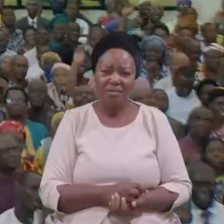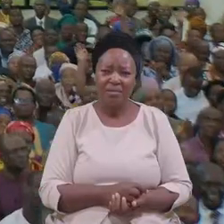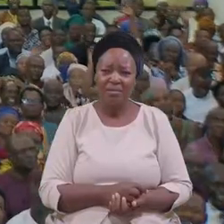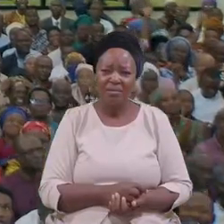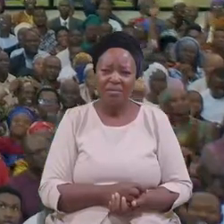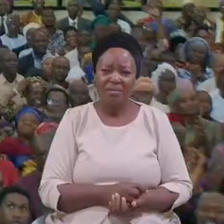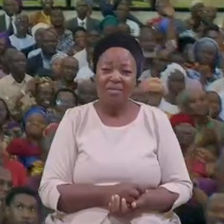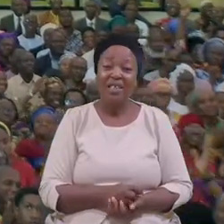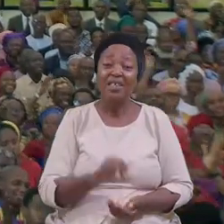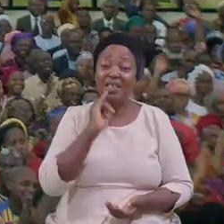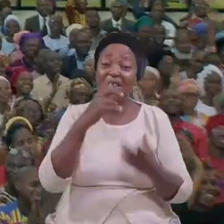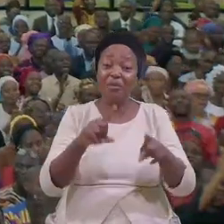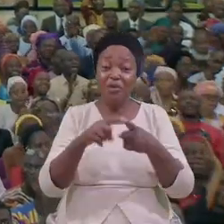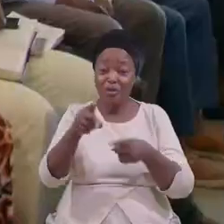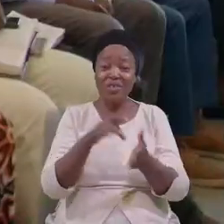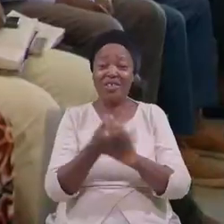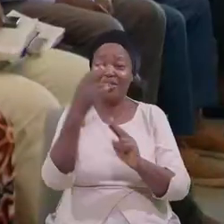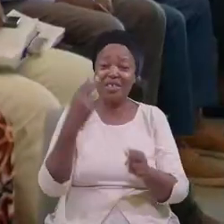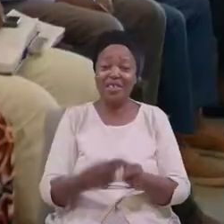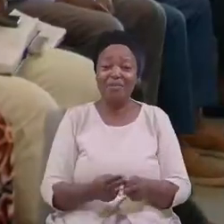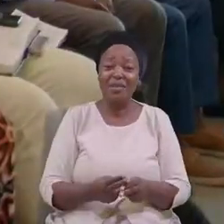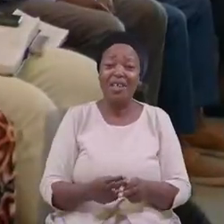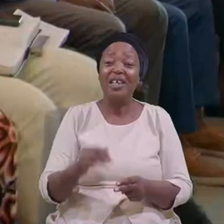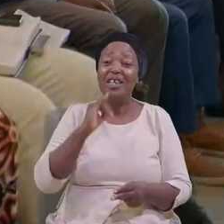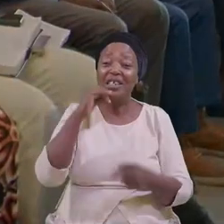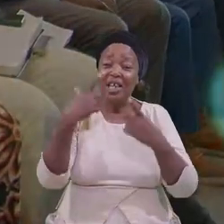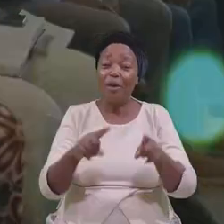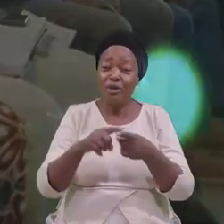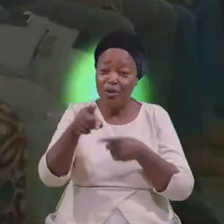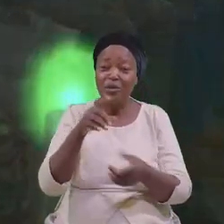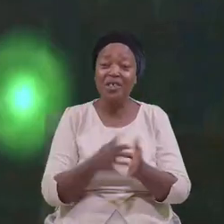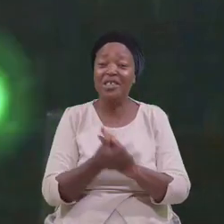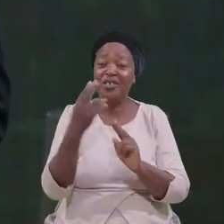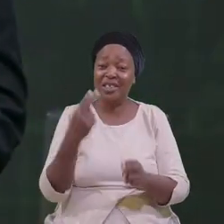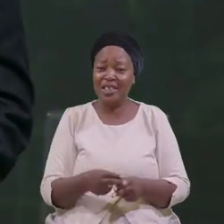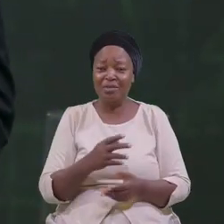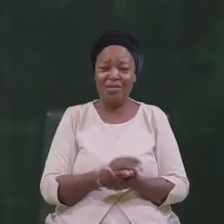It's coming your way. I said it's coming your way.